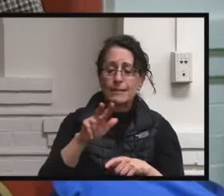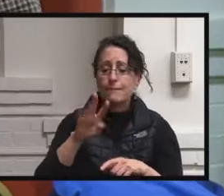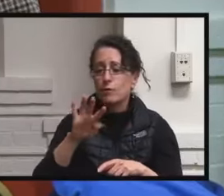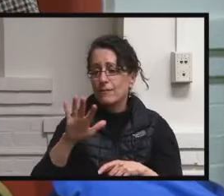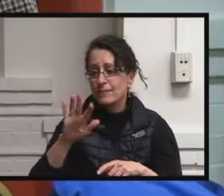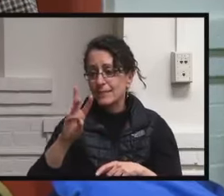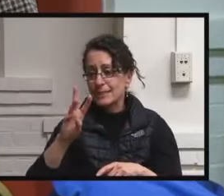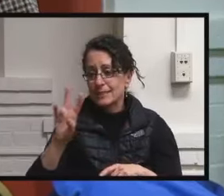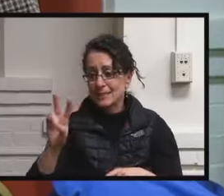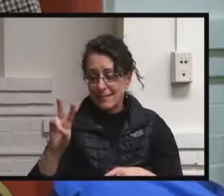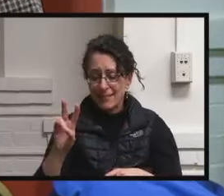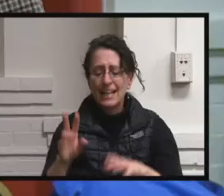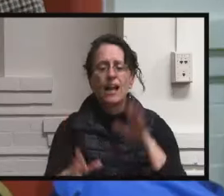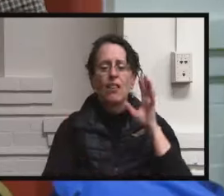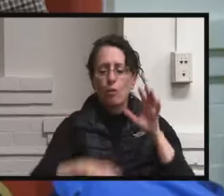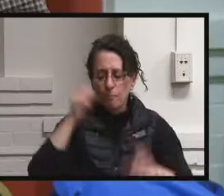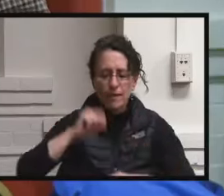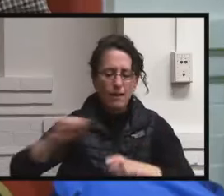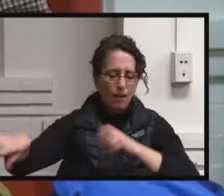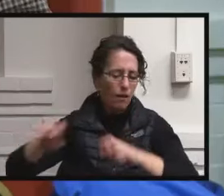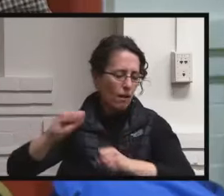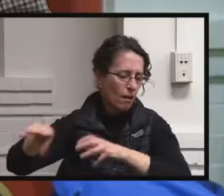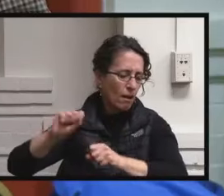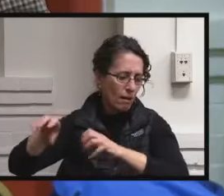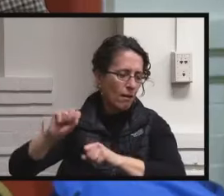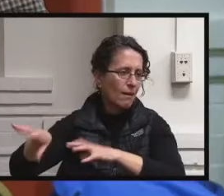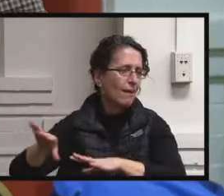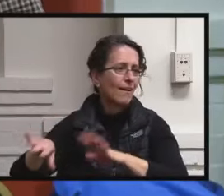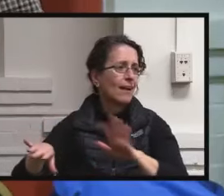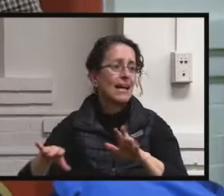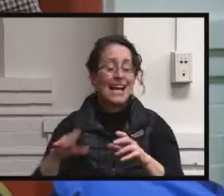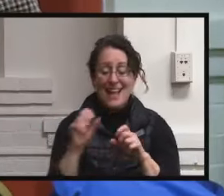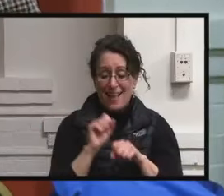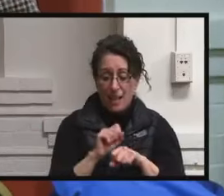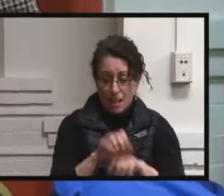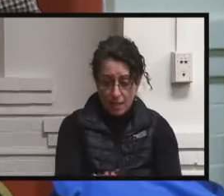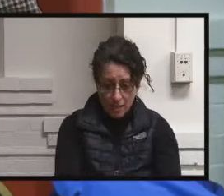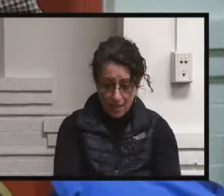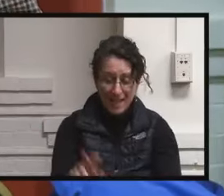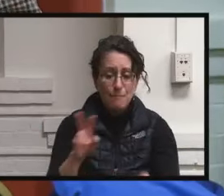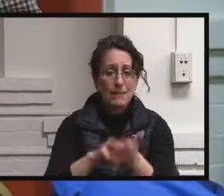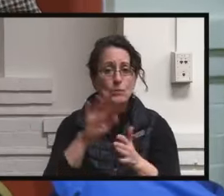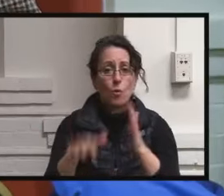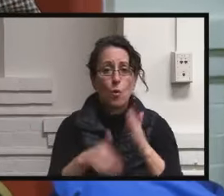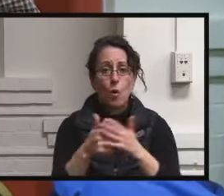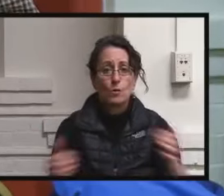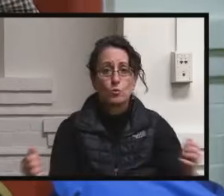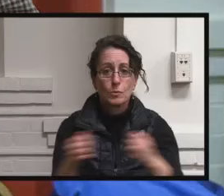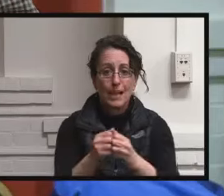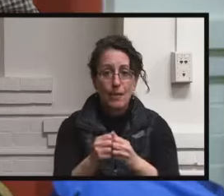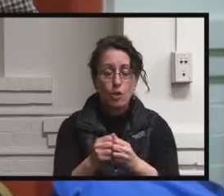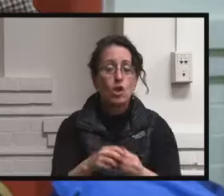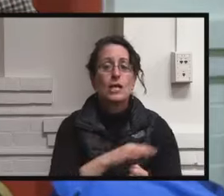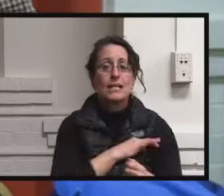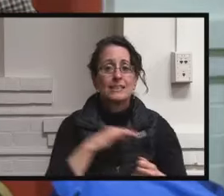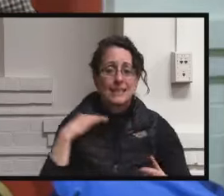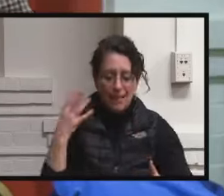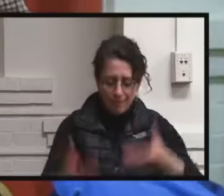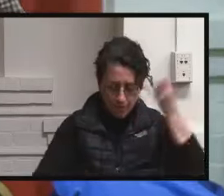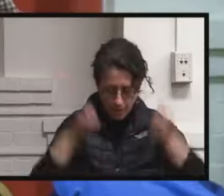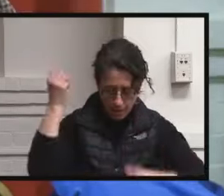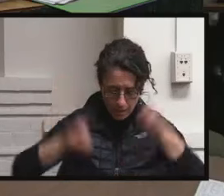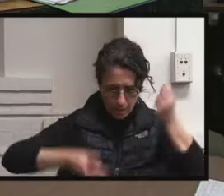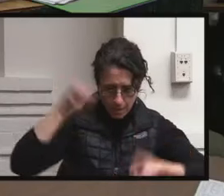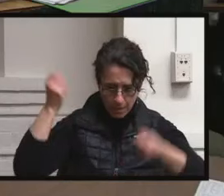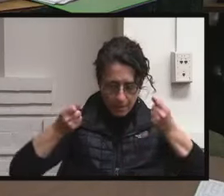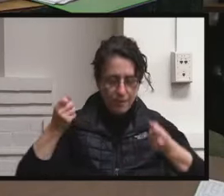whole nother story. Yeah. But single stream is the whole point of single stream is to have it all go together, right, and then they pick it apart. I'm just trying to figure out